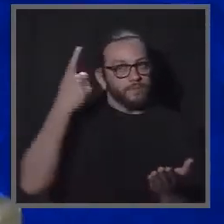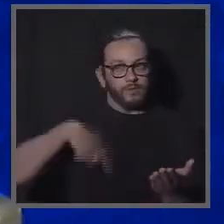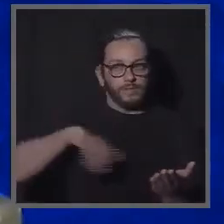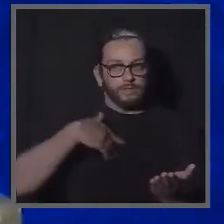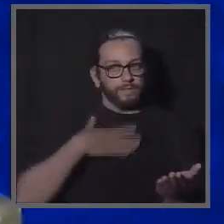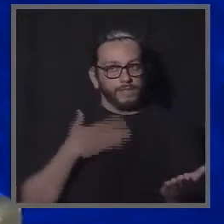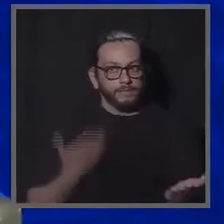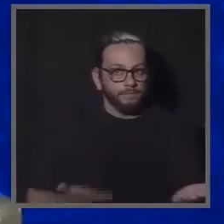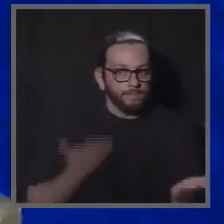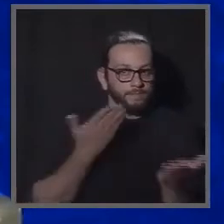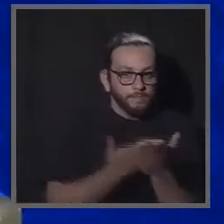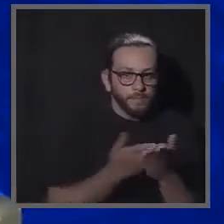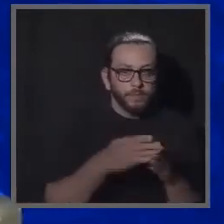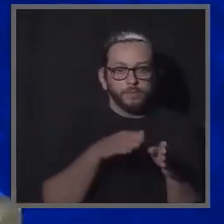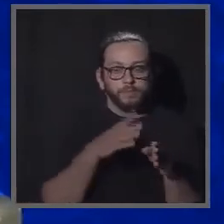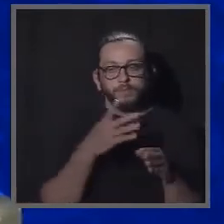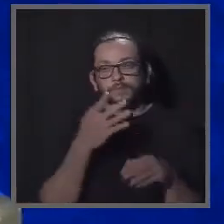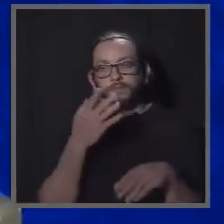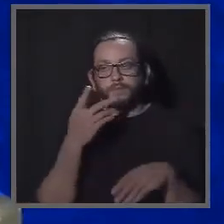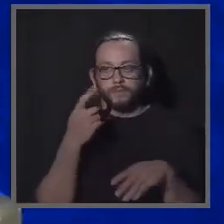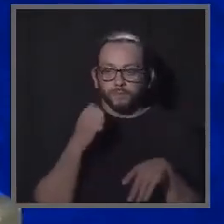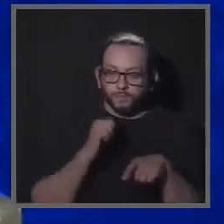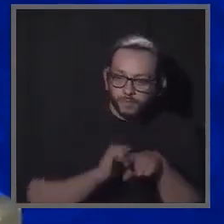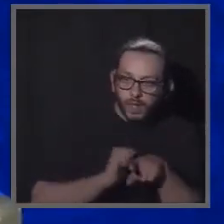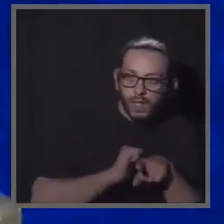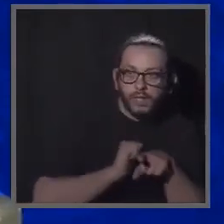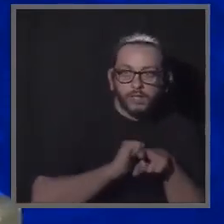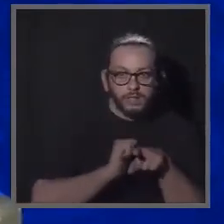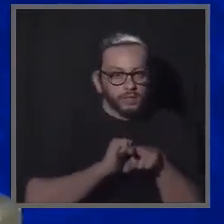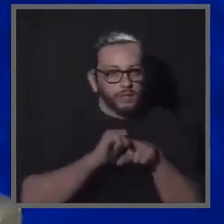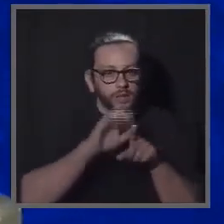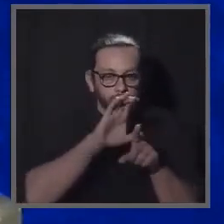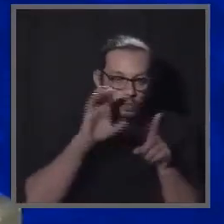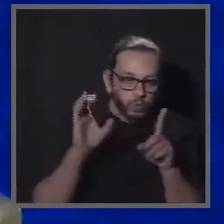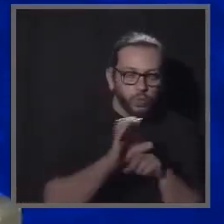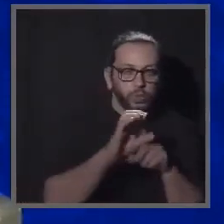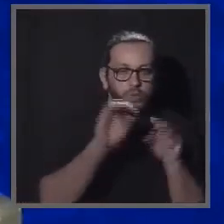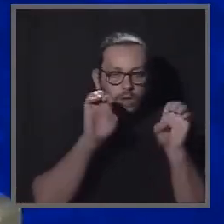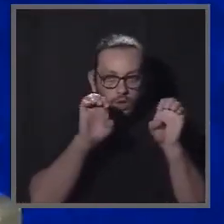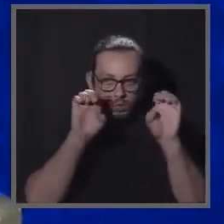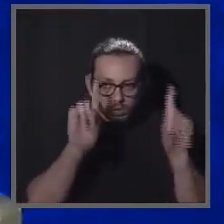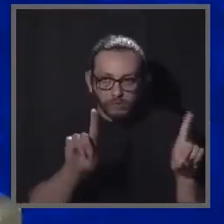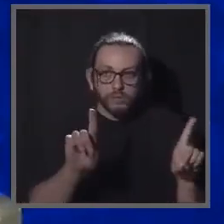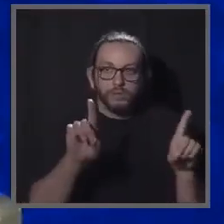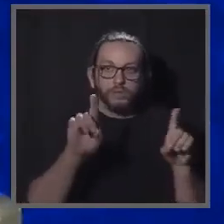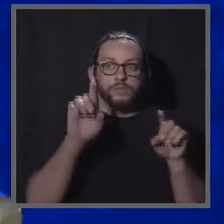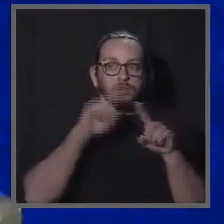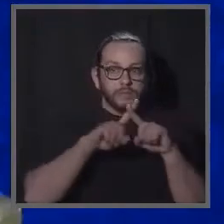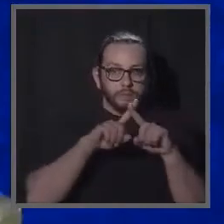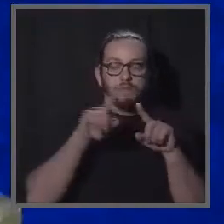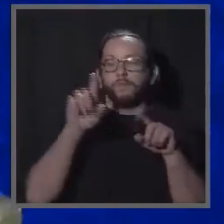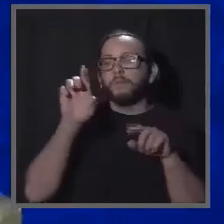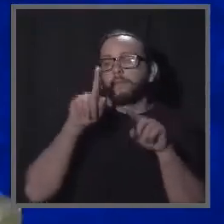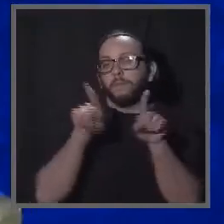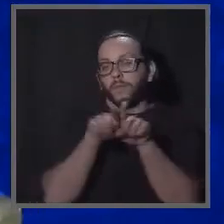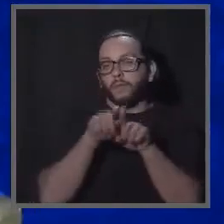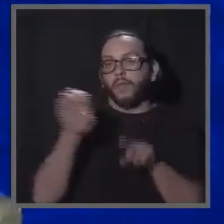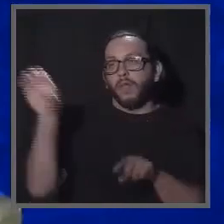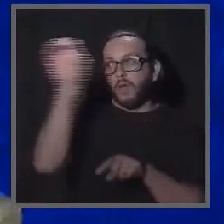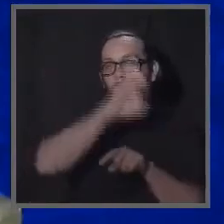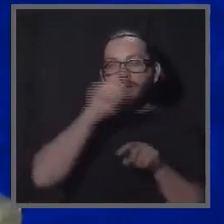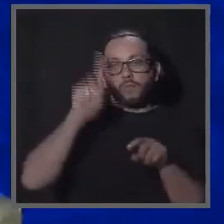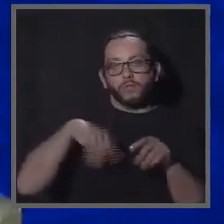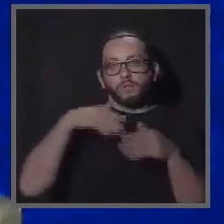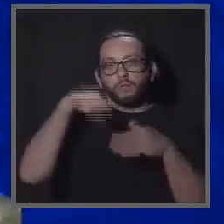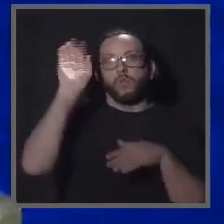practices of culture and education for a more democratic Europe. And within, we